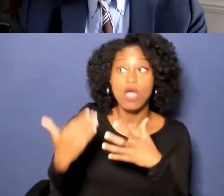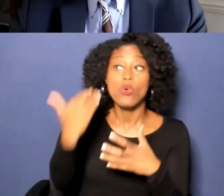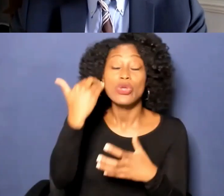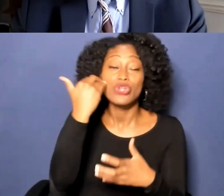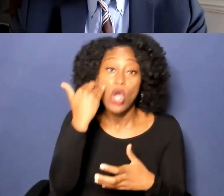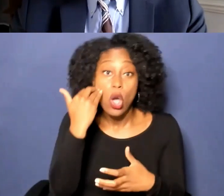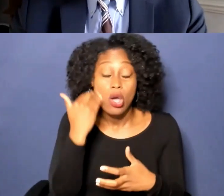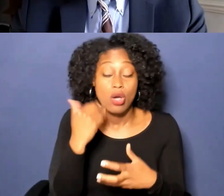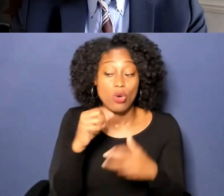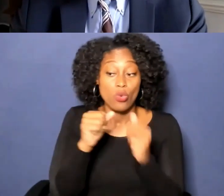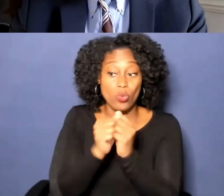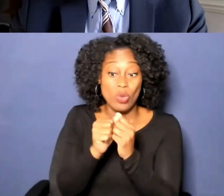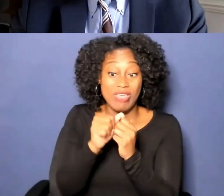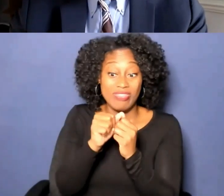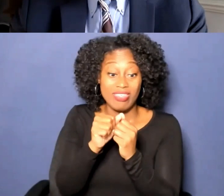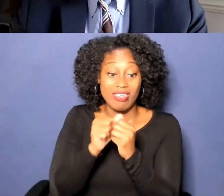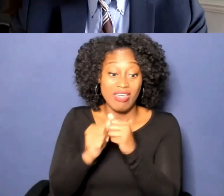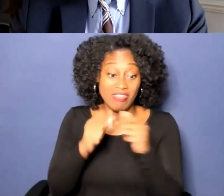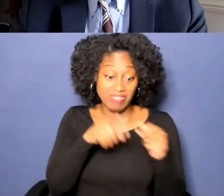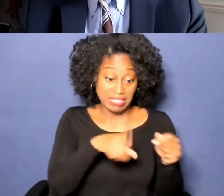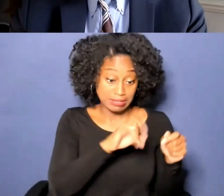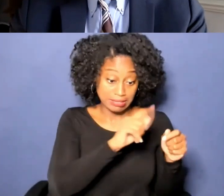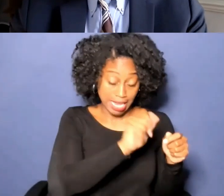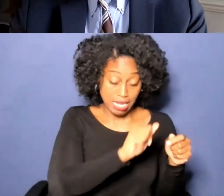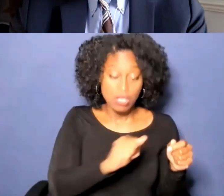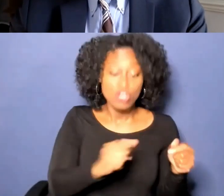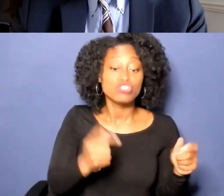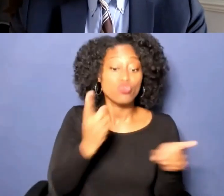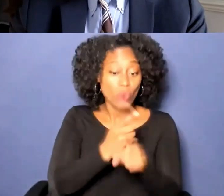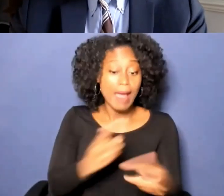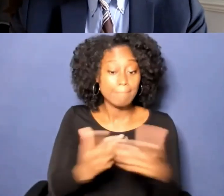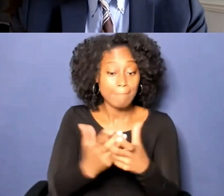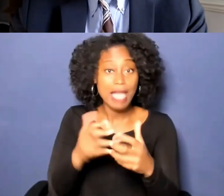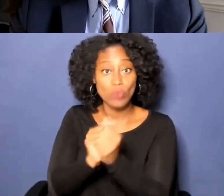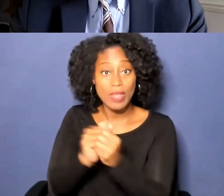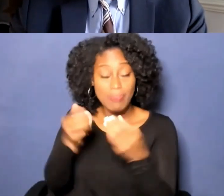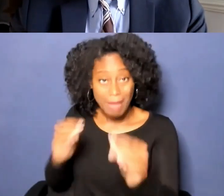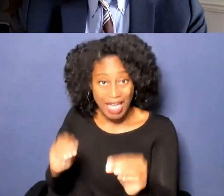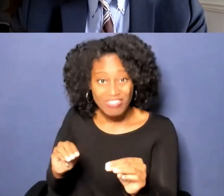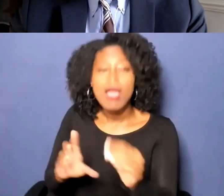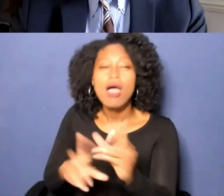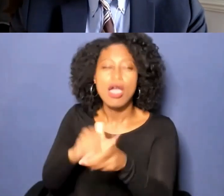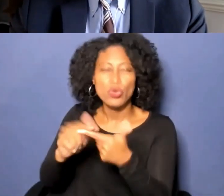is solid, and that it's been done with a host of rigorous methods.